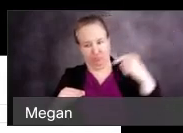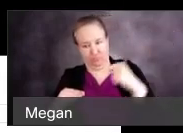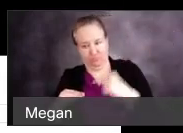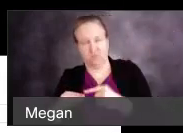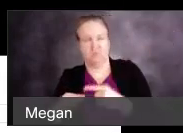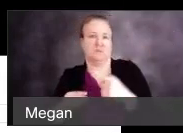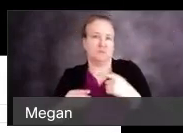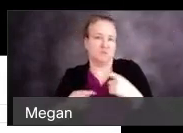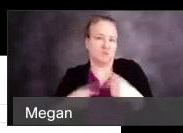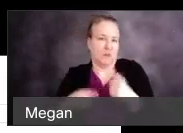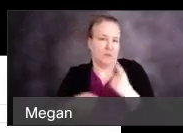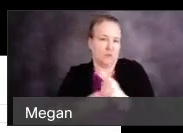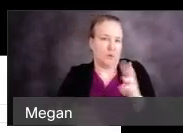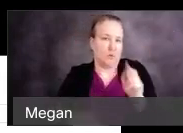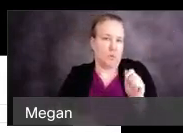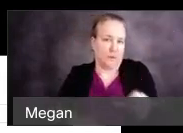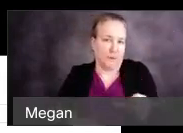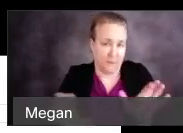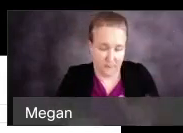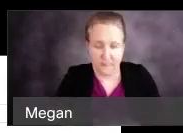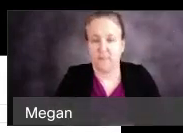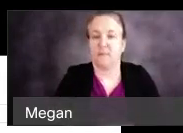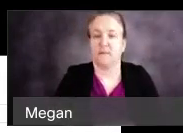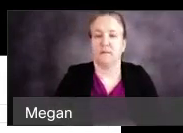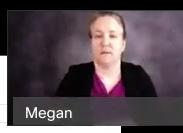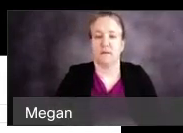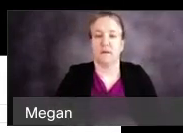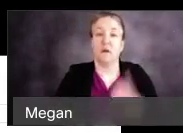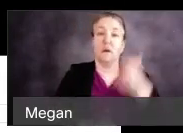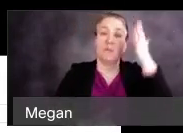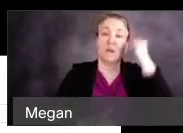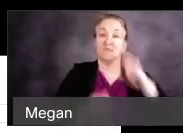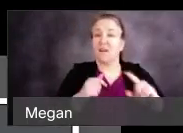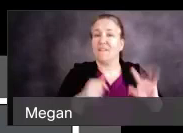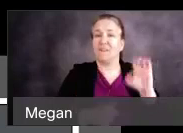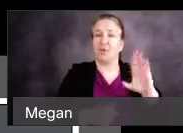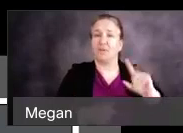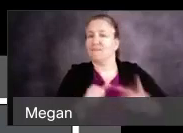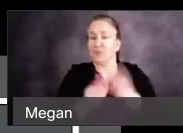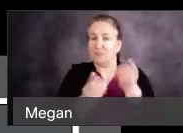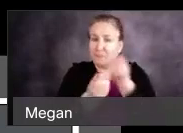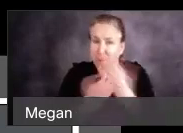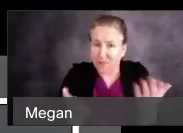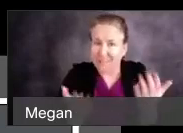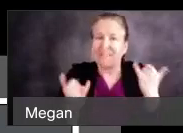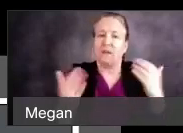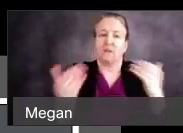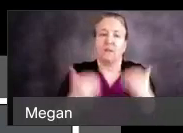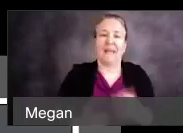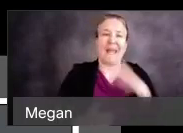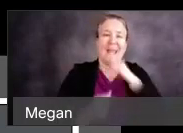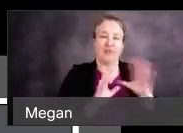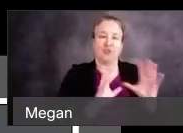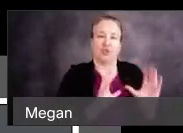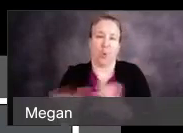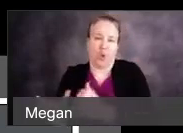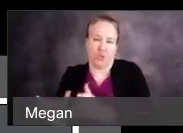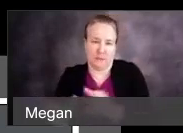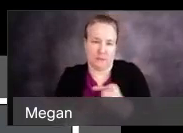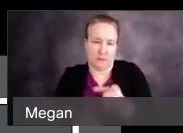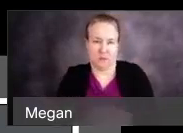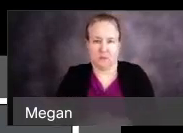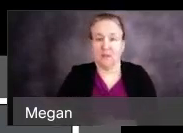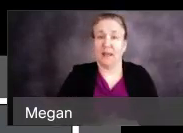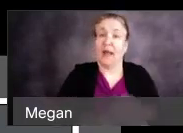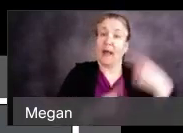direction. And since it is the first briefing of the month, we'll move on to our age cohort chart. So we present this